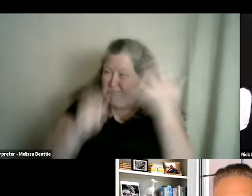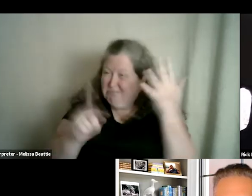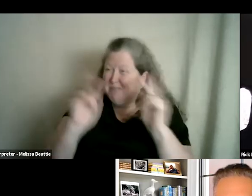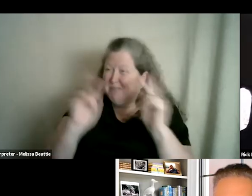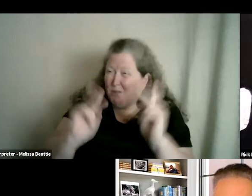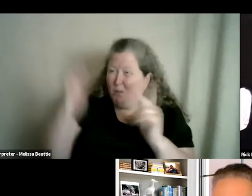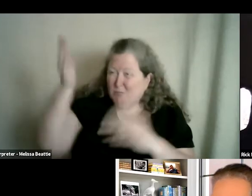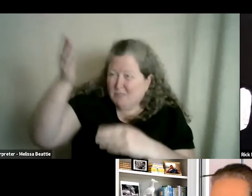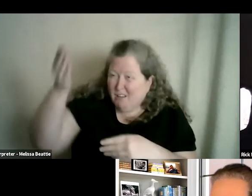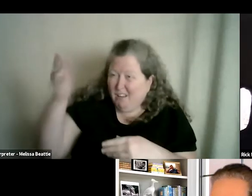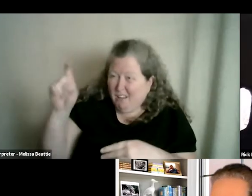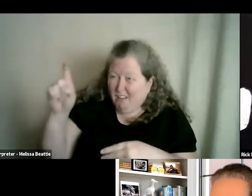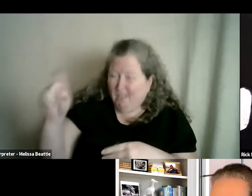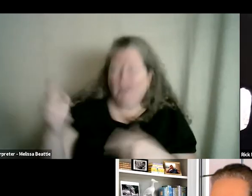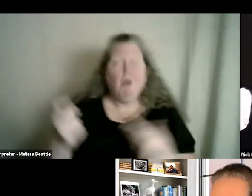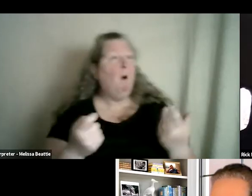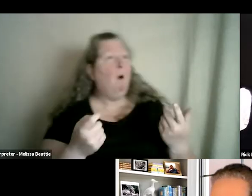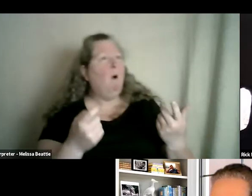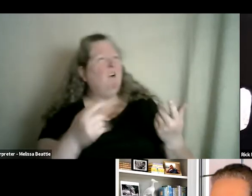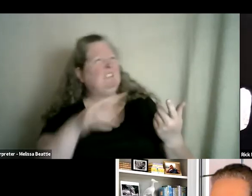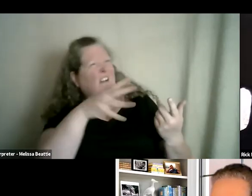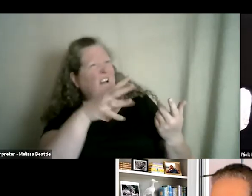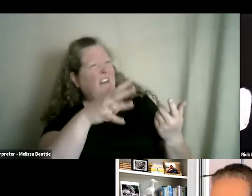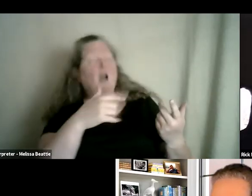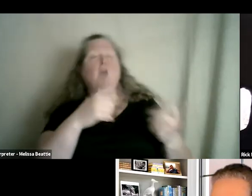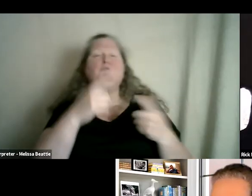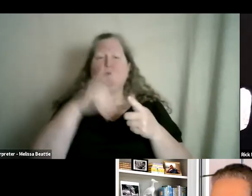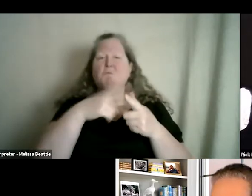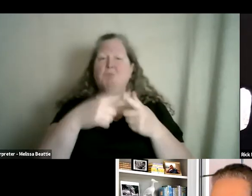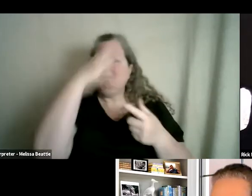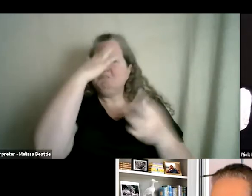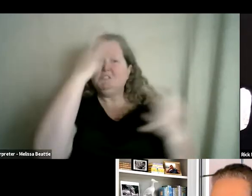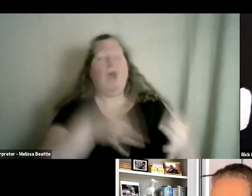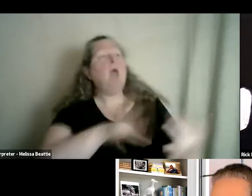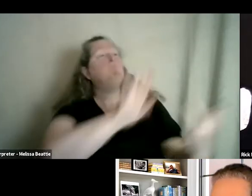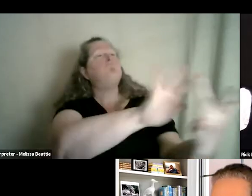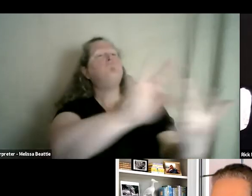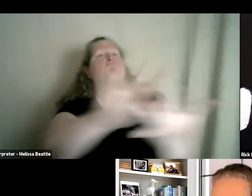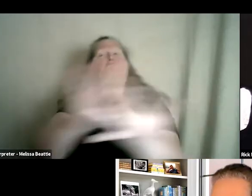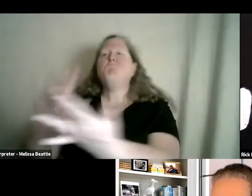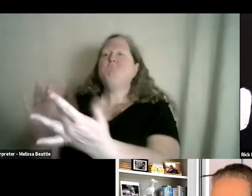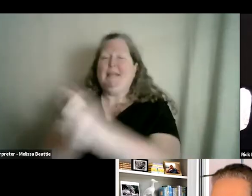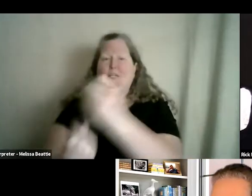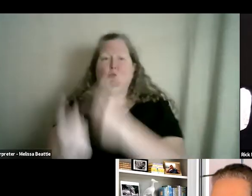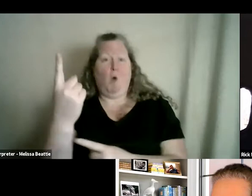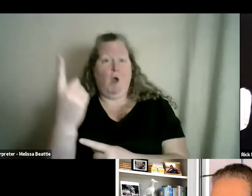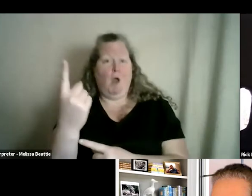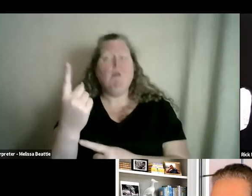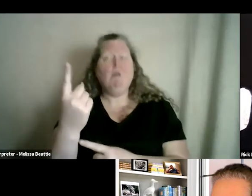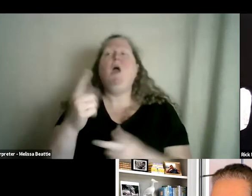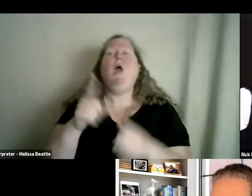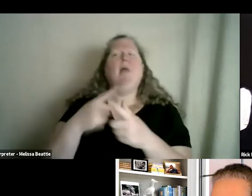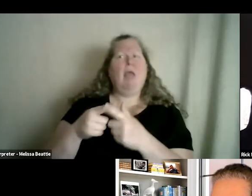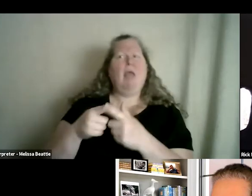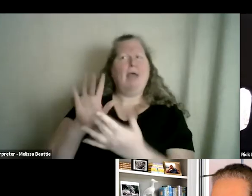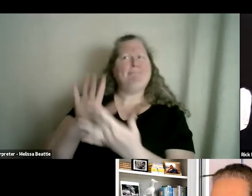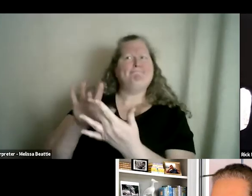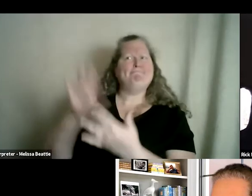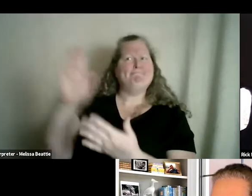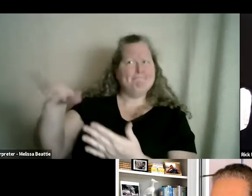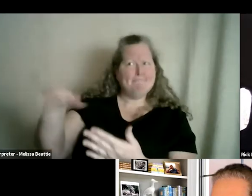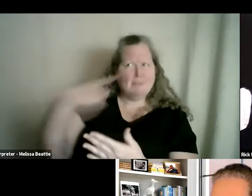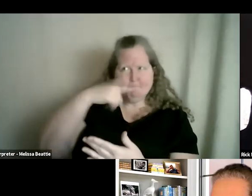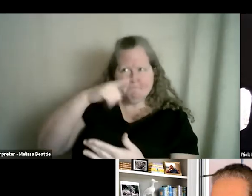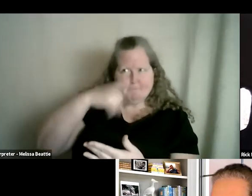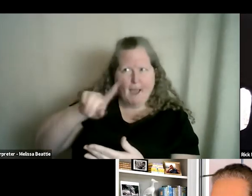stars of these videos and books and have them answer for themselves. So since reaching out to our selected